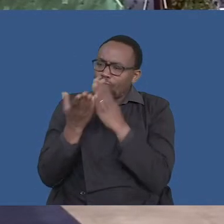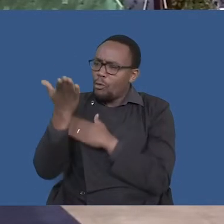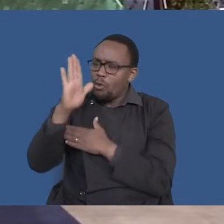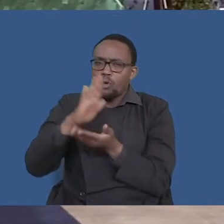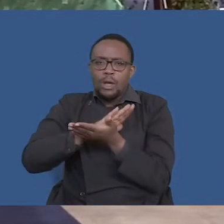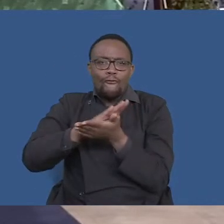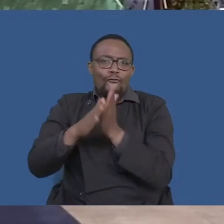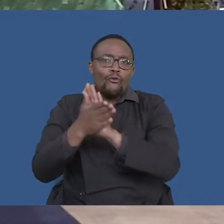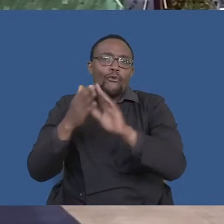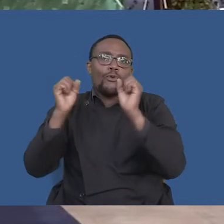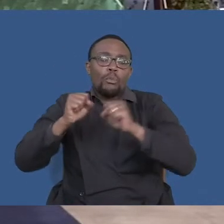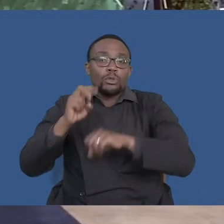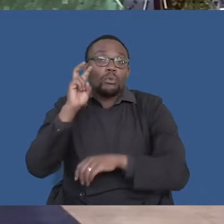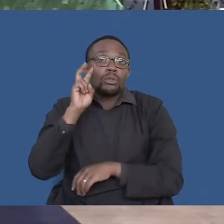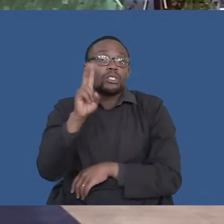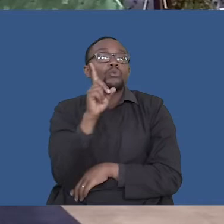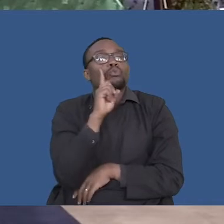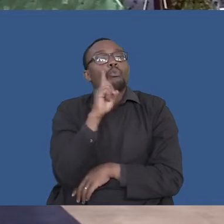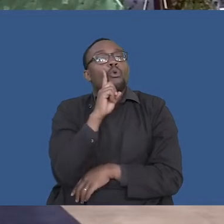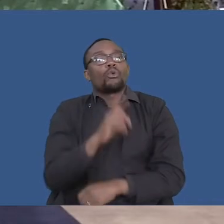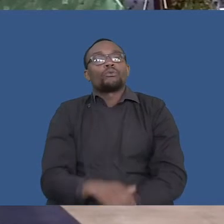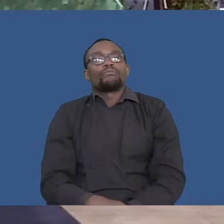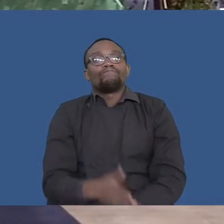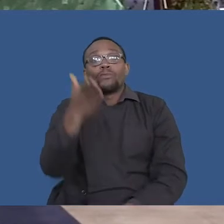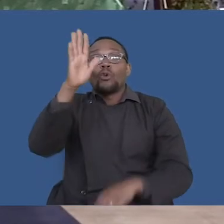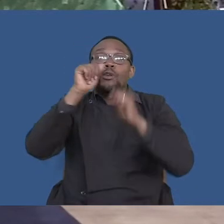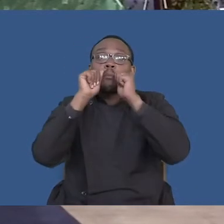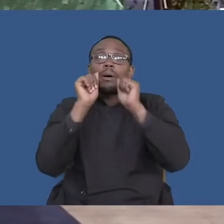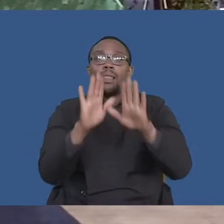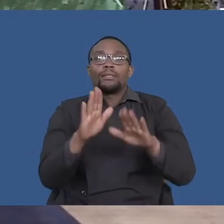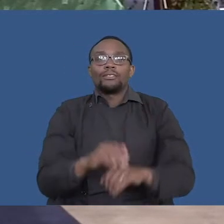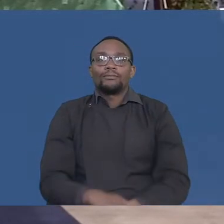them and you'll experience the mercy of God. See you tomorrow again. God bless you.